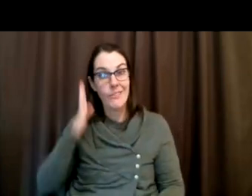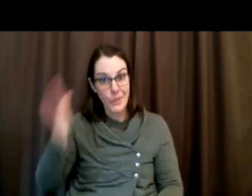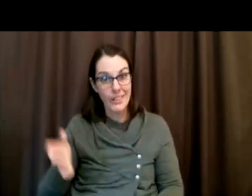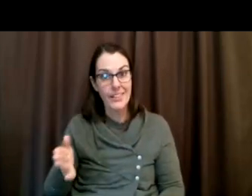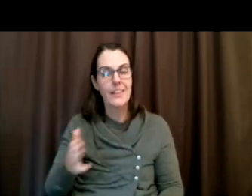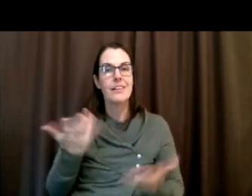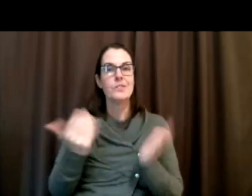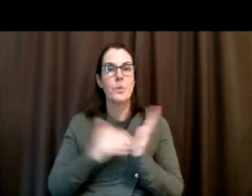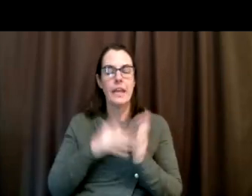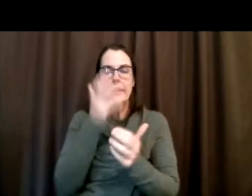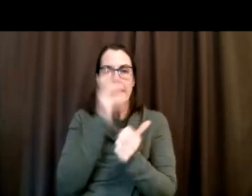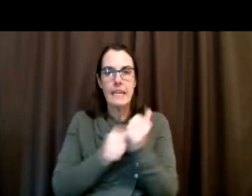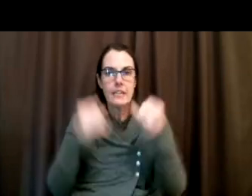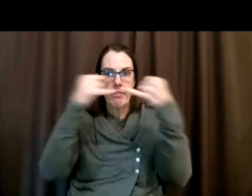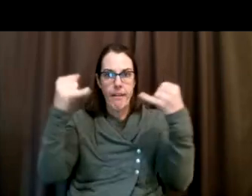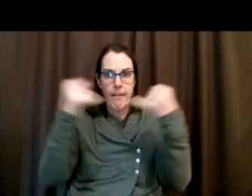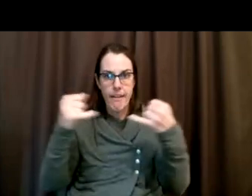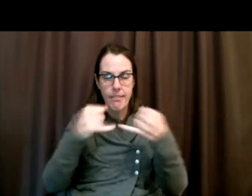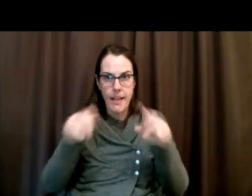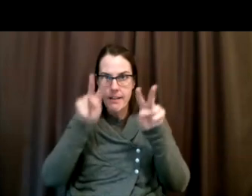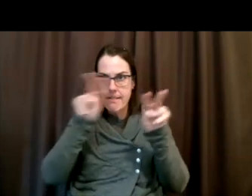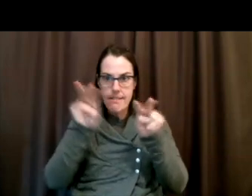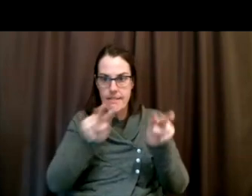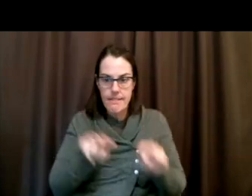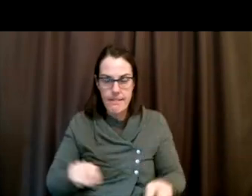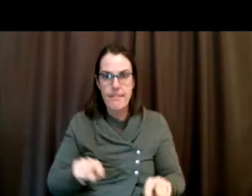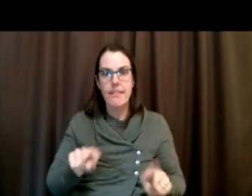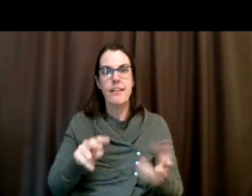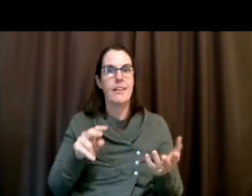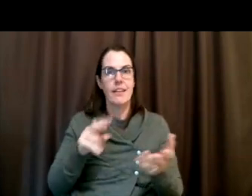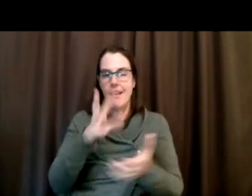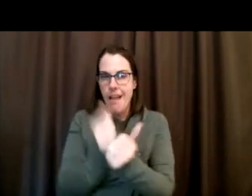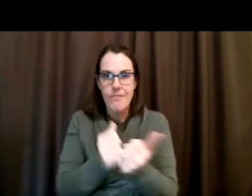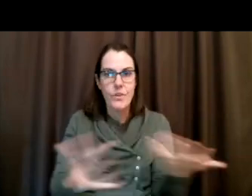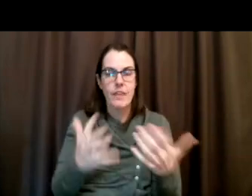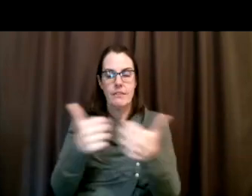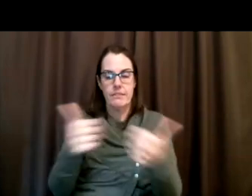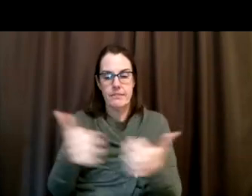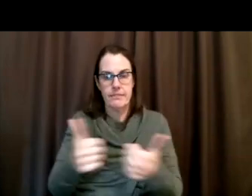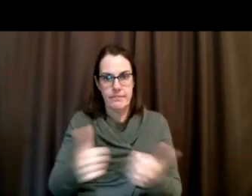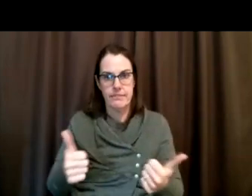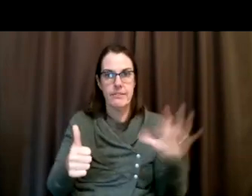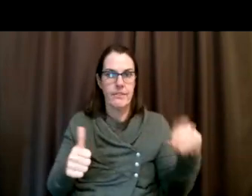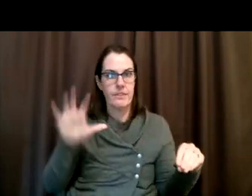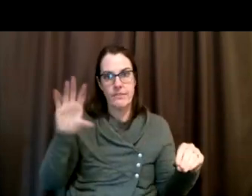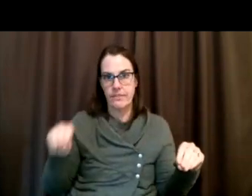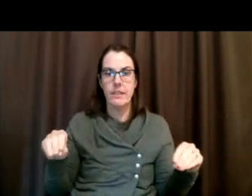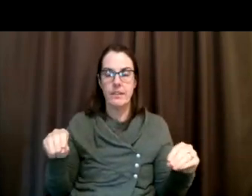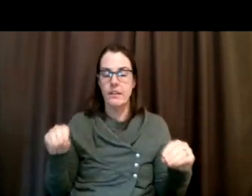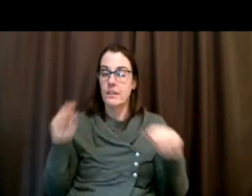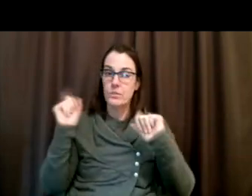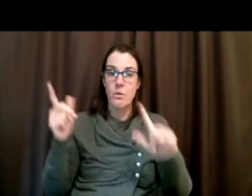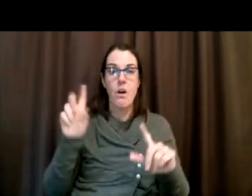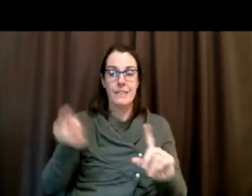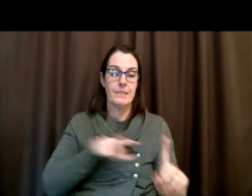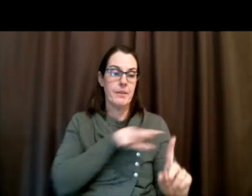line by line, basically, for salaries, for employer taxes, for fringe benefits. All of those need to be assigned that